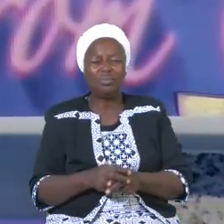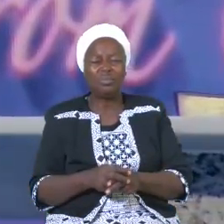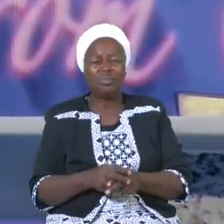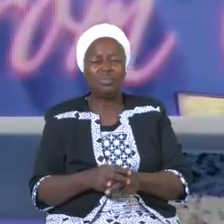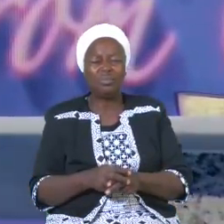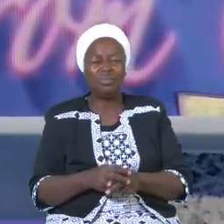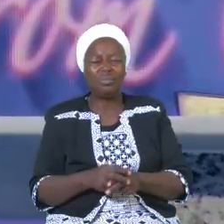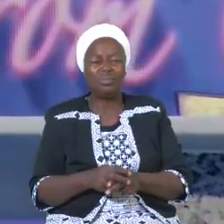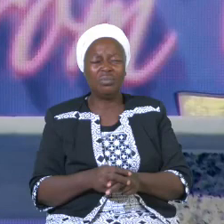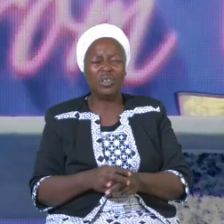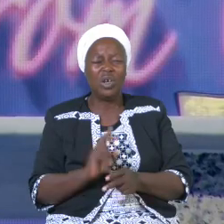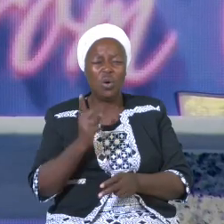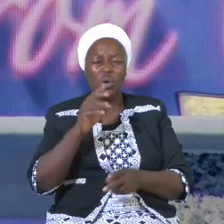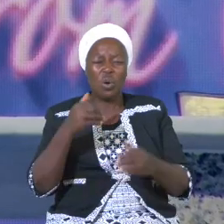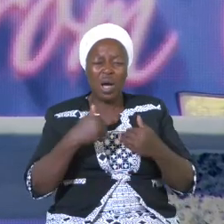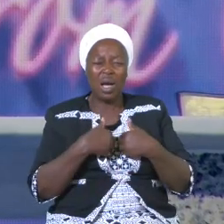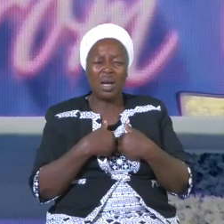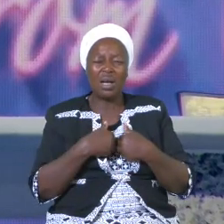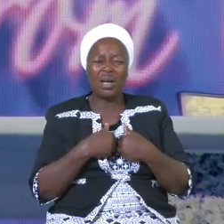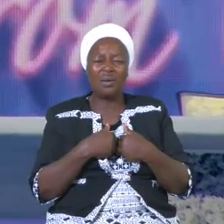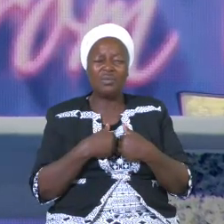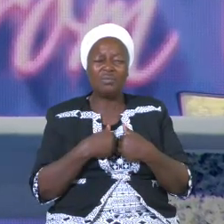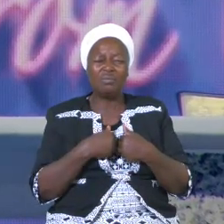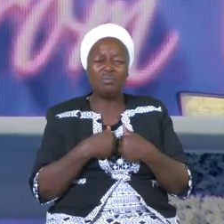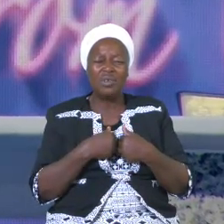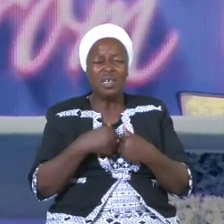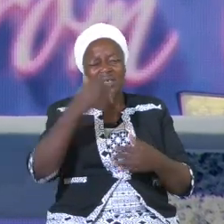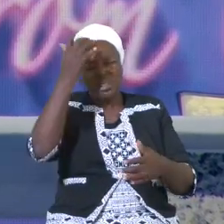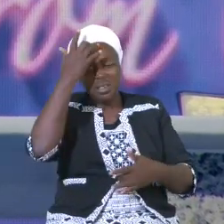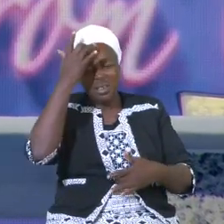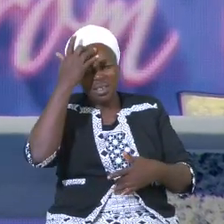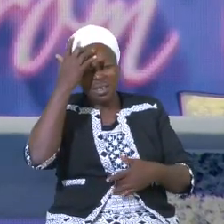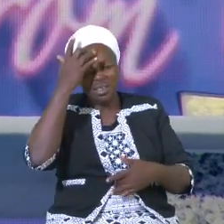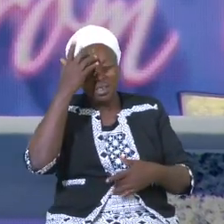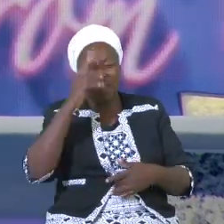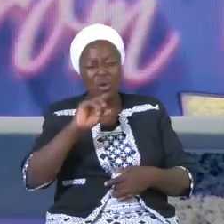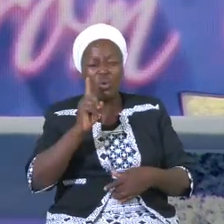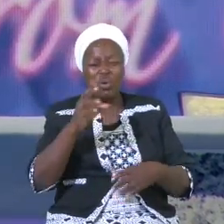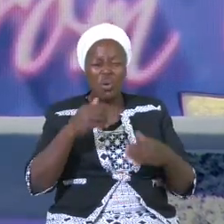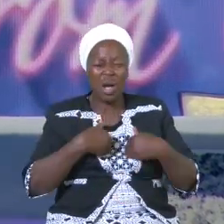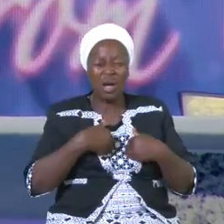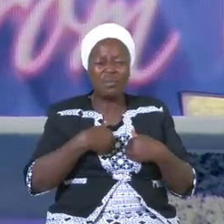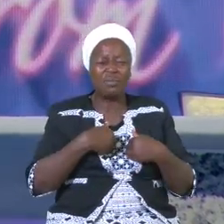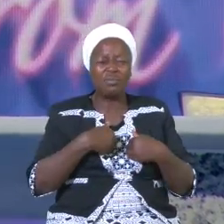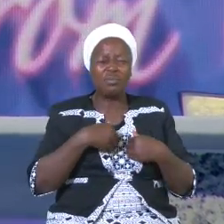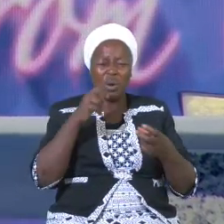when you are paid when you have sickness when you have disease